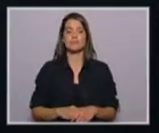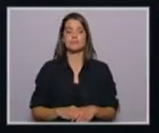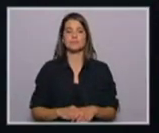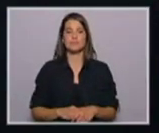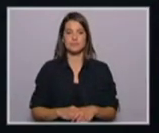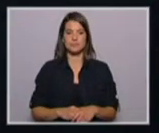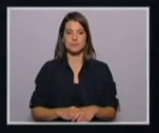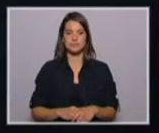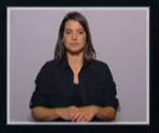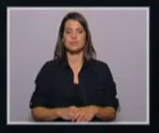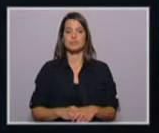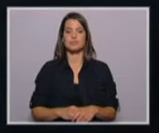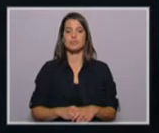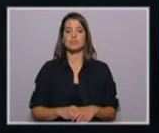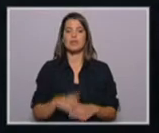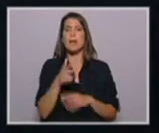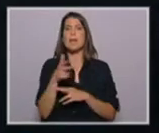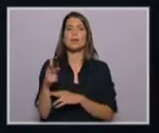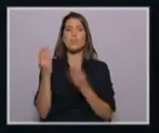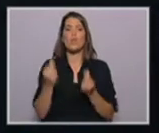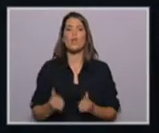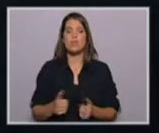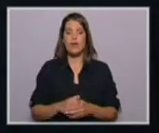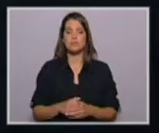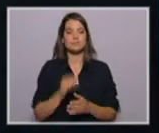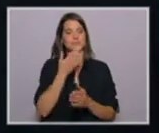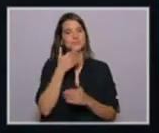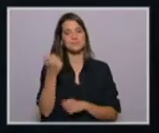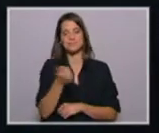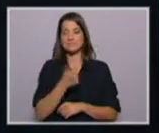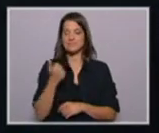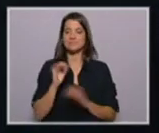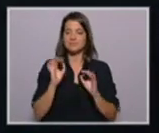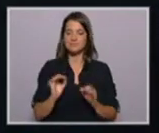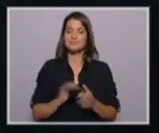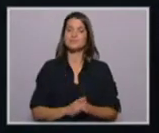How is the quality of the TV? Oh, it's beautiful, Mike. It really is.